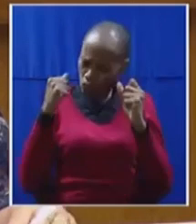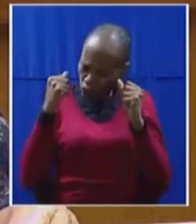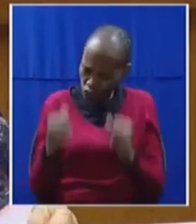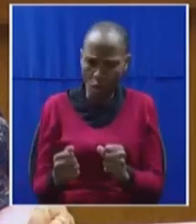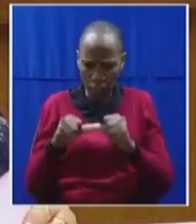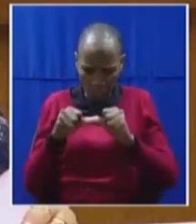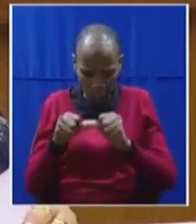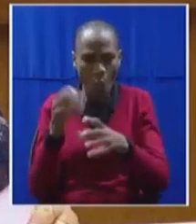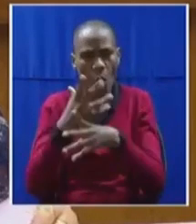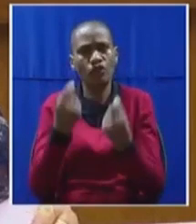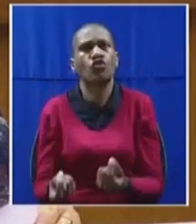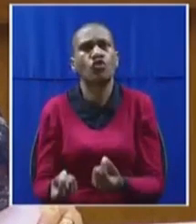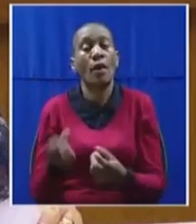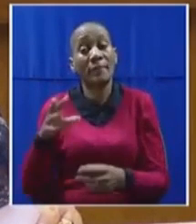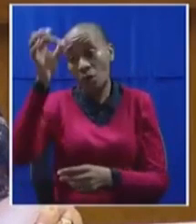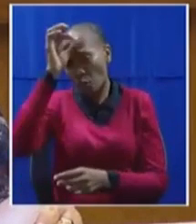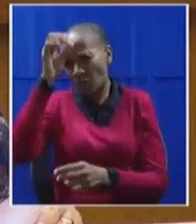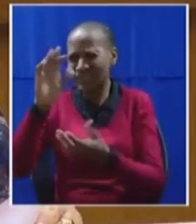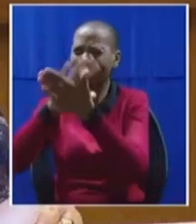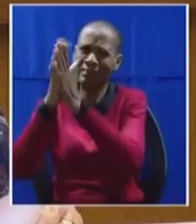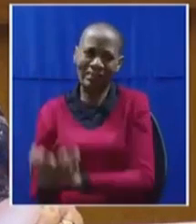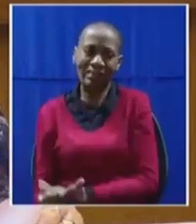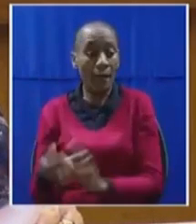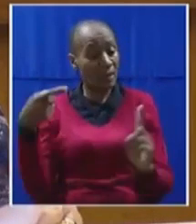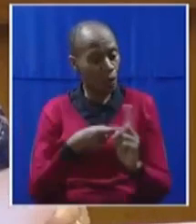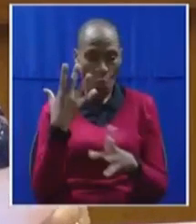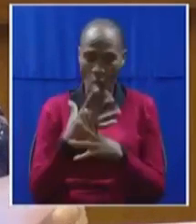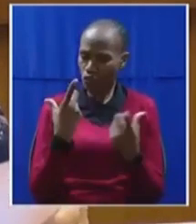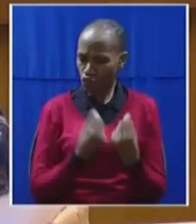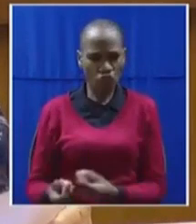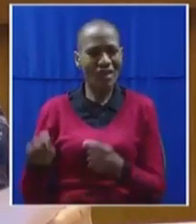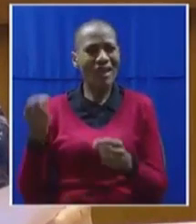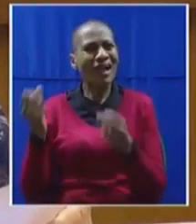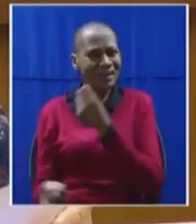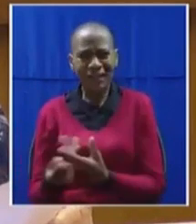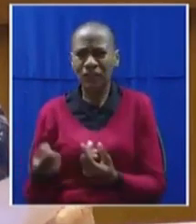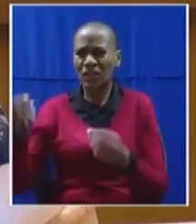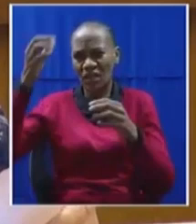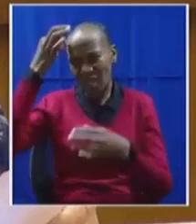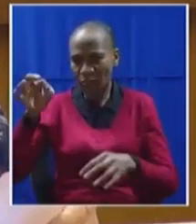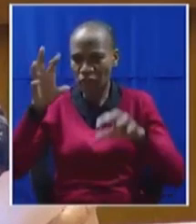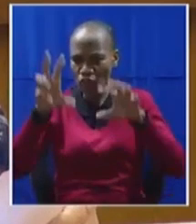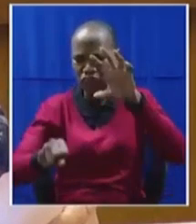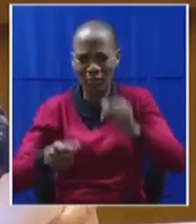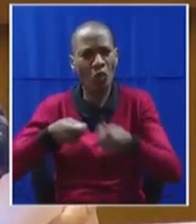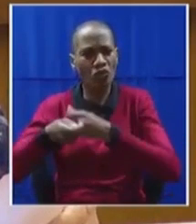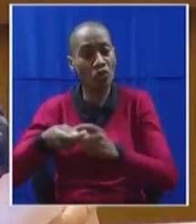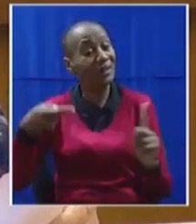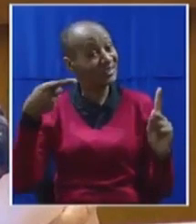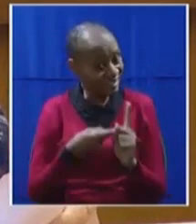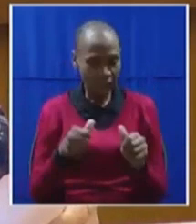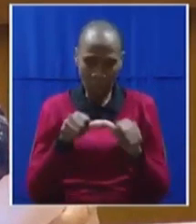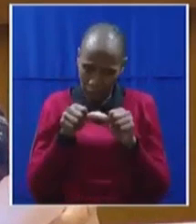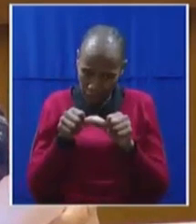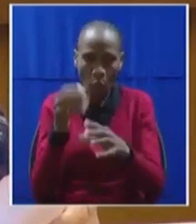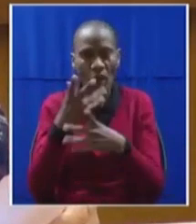been but destroyed by the SAPS, and went on to root out massive state capture, corruption, the stealing of billions of rands from the SAPS